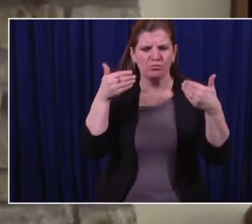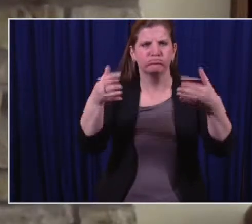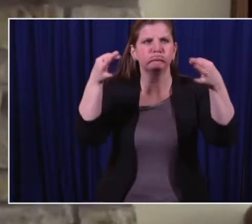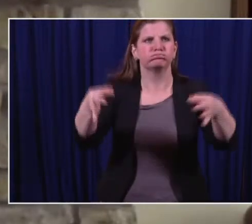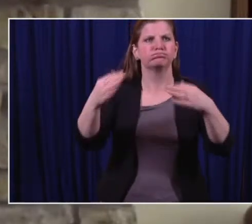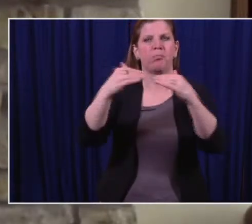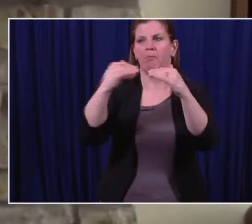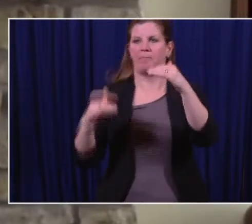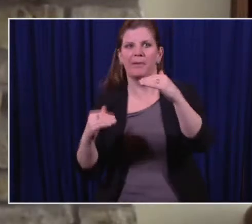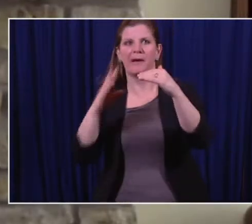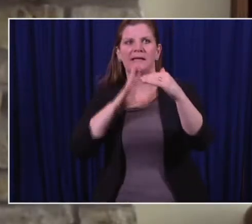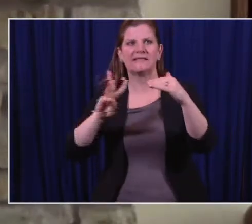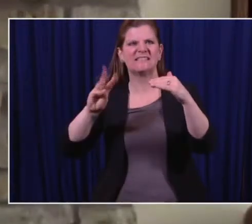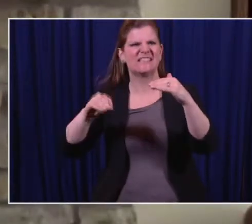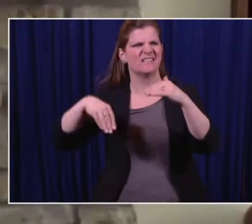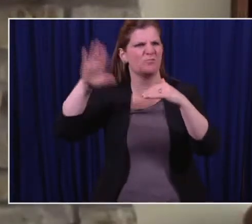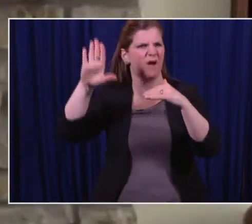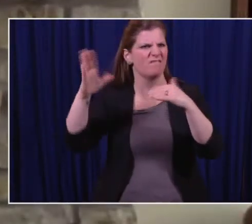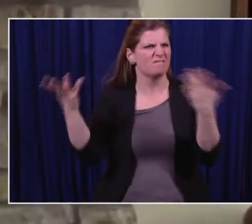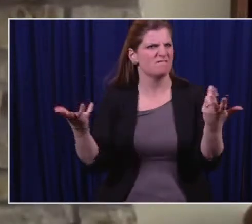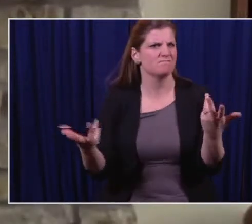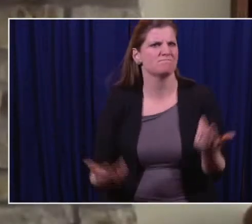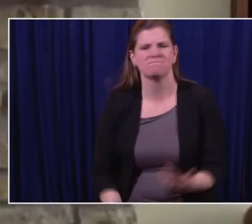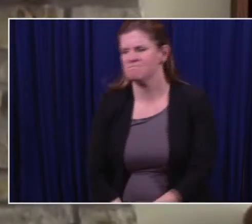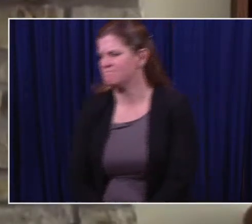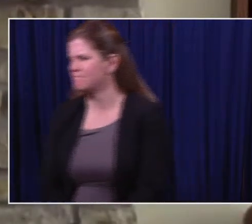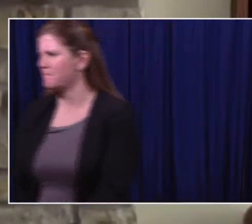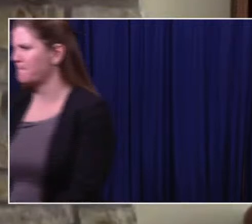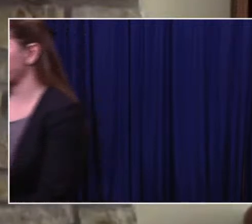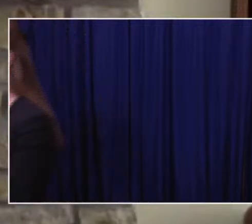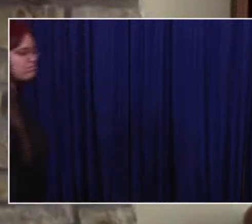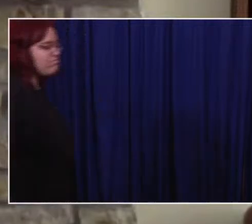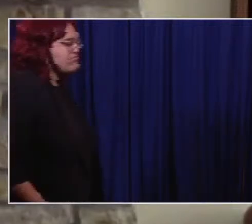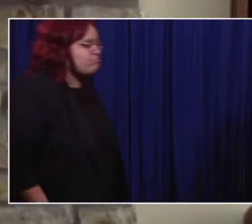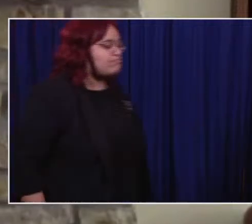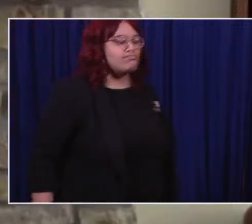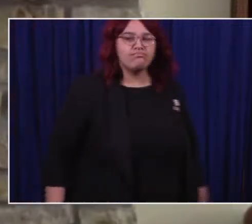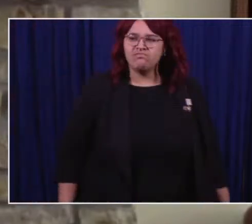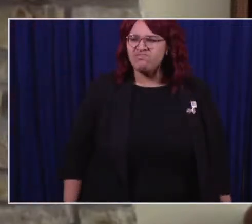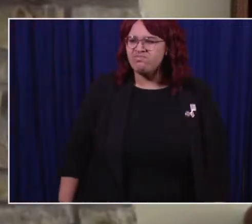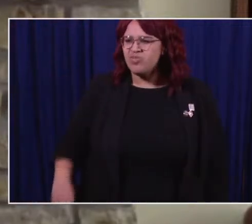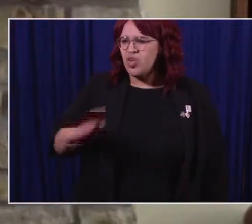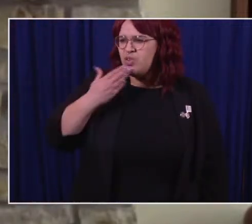slide back up of the age? Jim, that's a real good question.